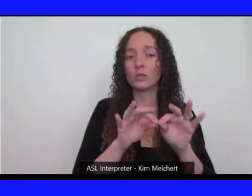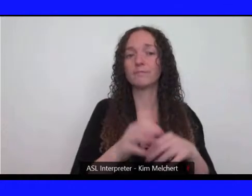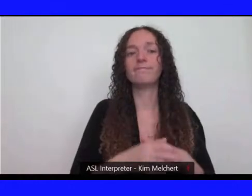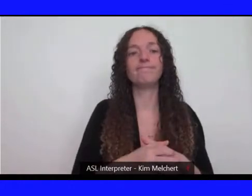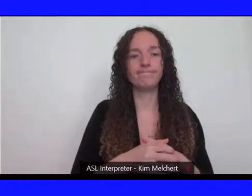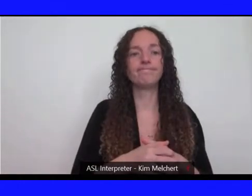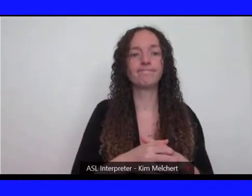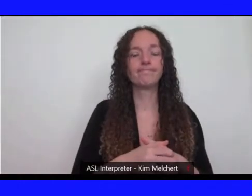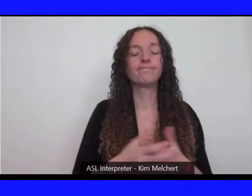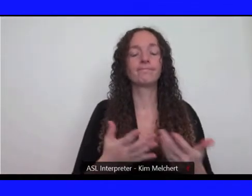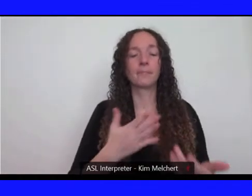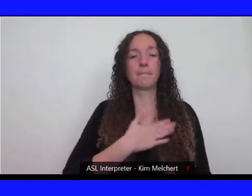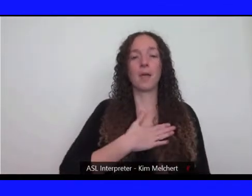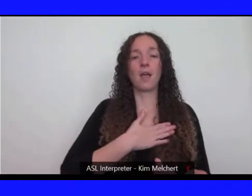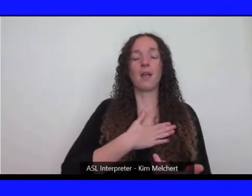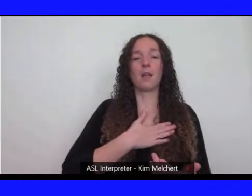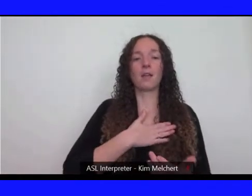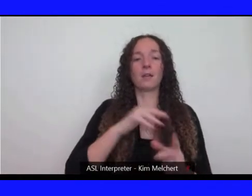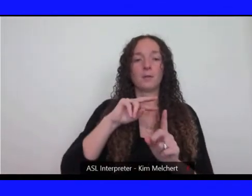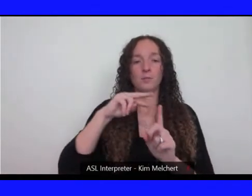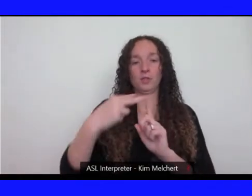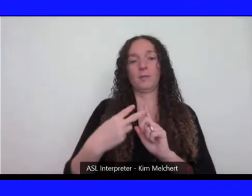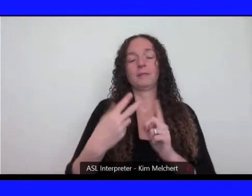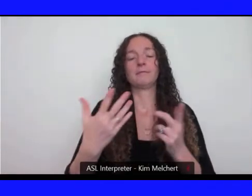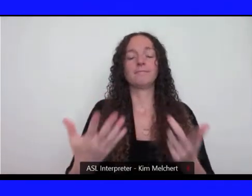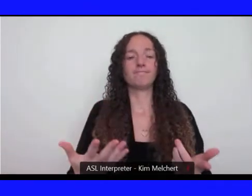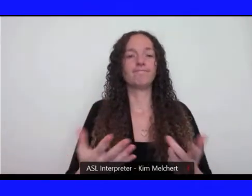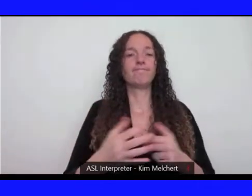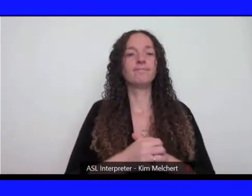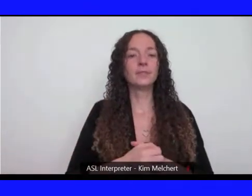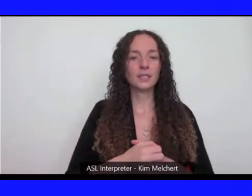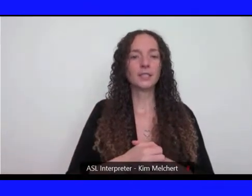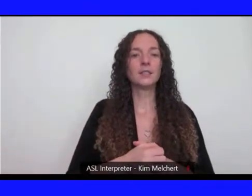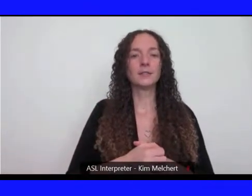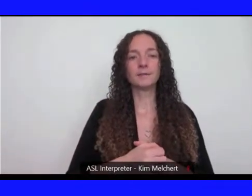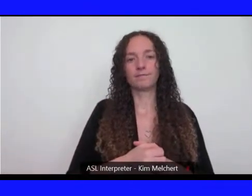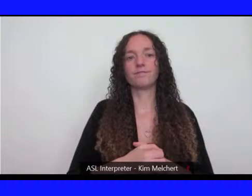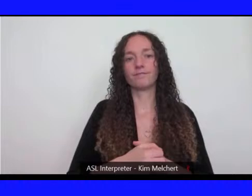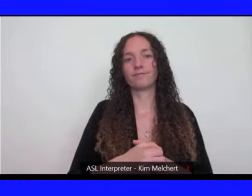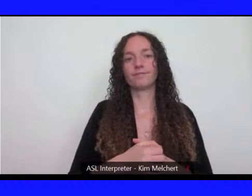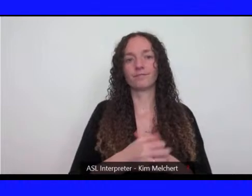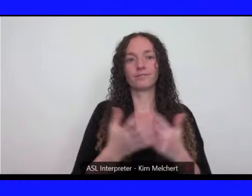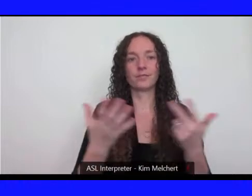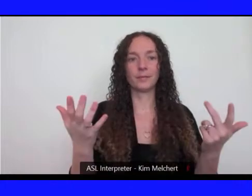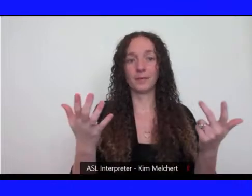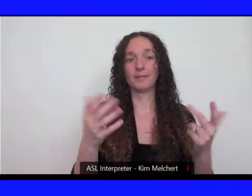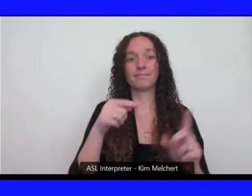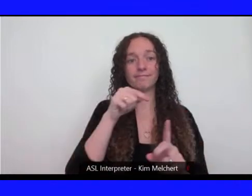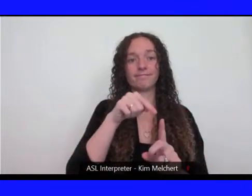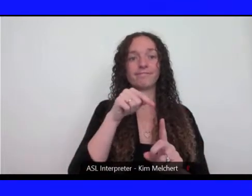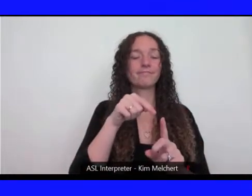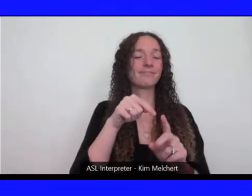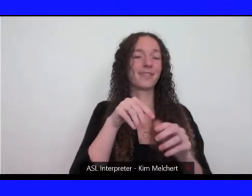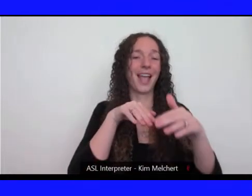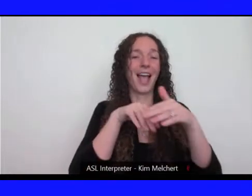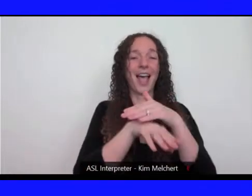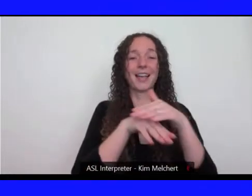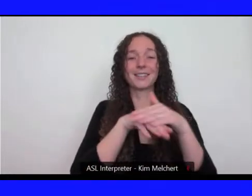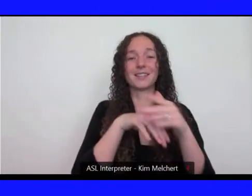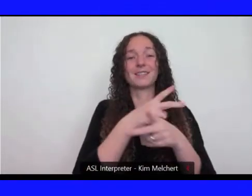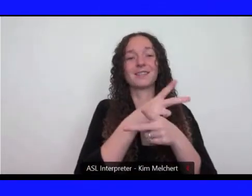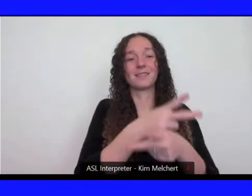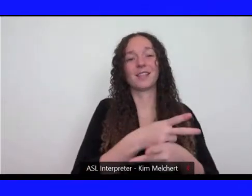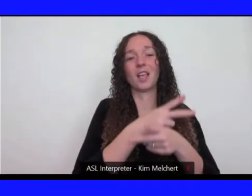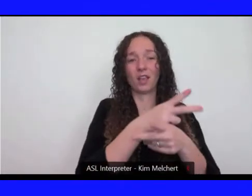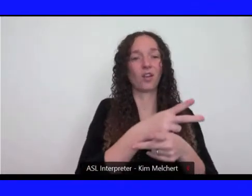Press Ganey call or other venues you think we should be focusing on? I mean, in the Press Ganey report, which